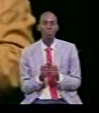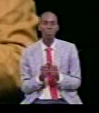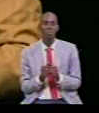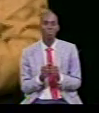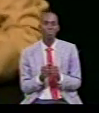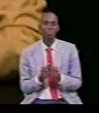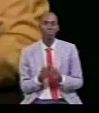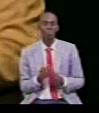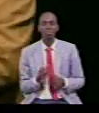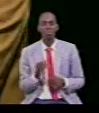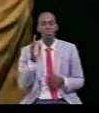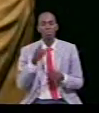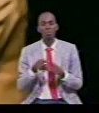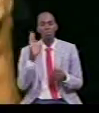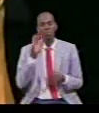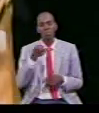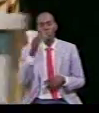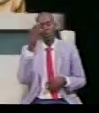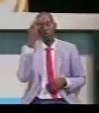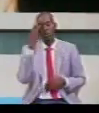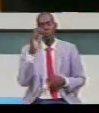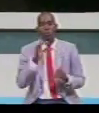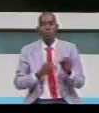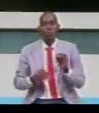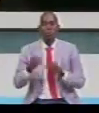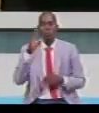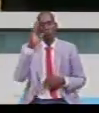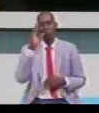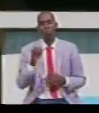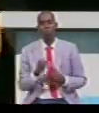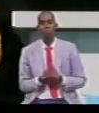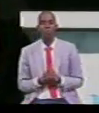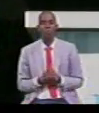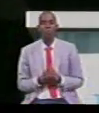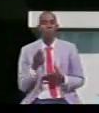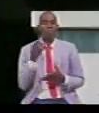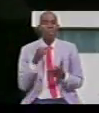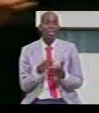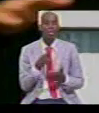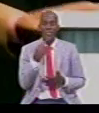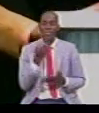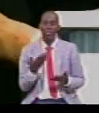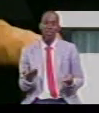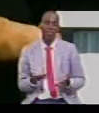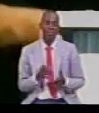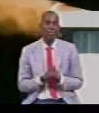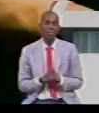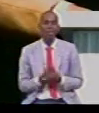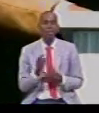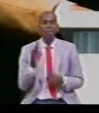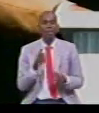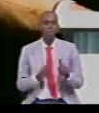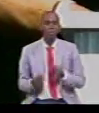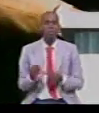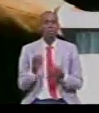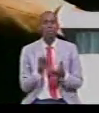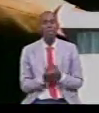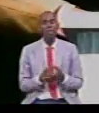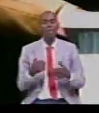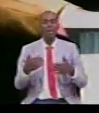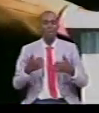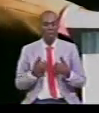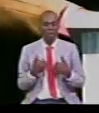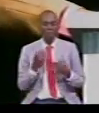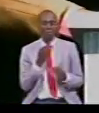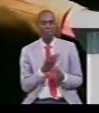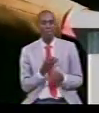man. Look at the inspired apostle is saying, the people that have faith, they say they